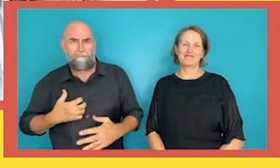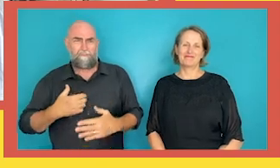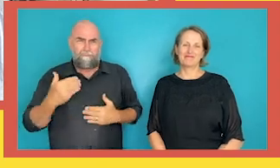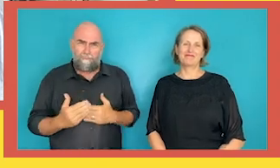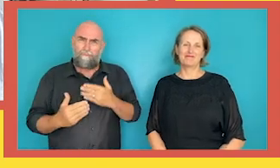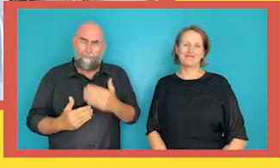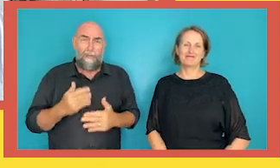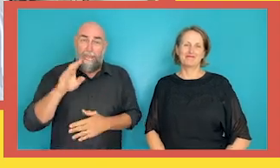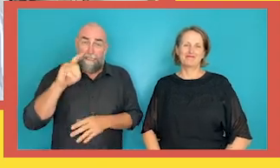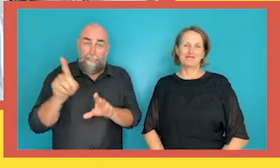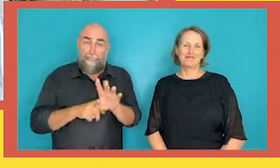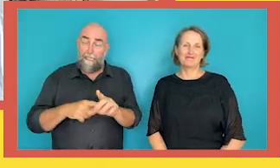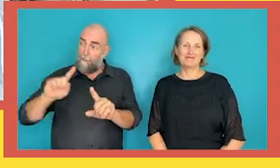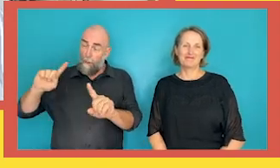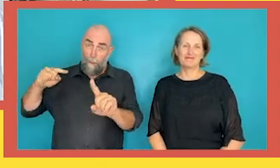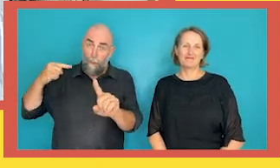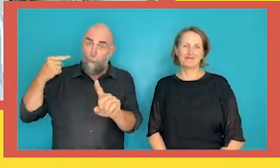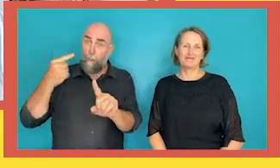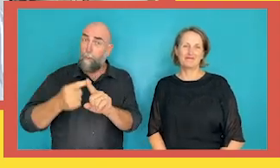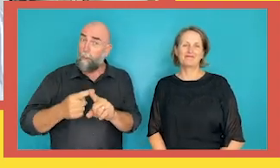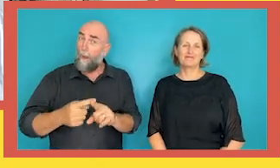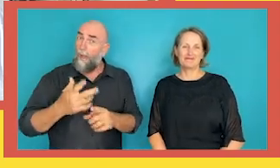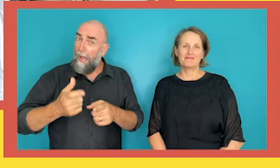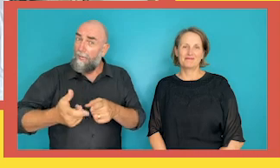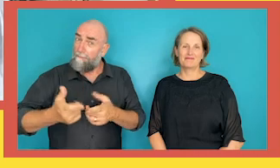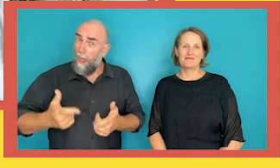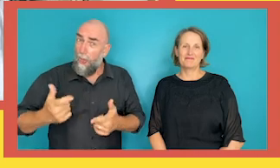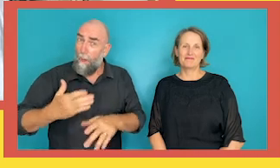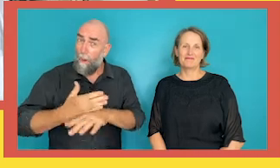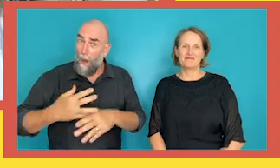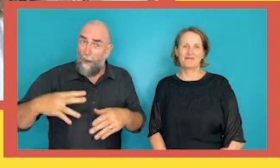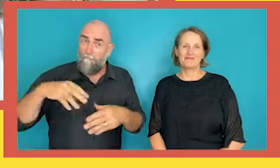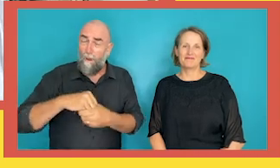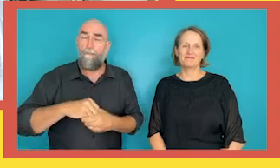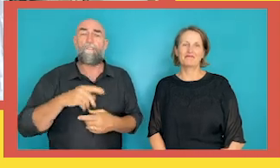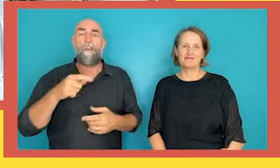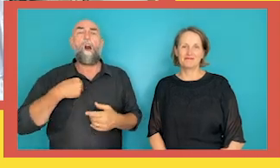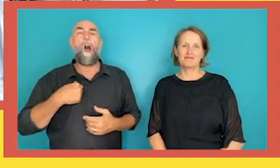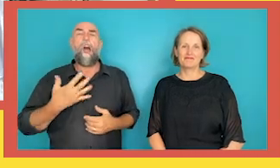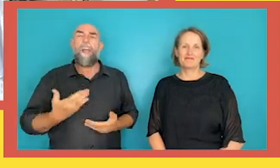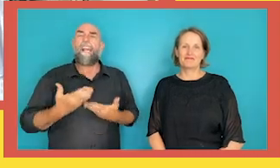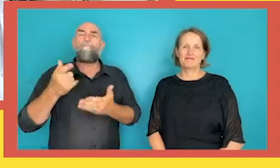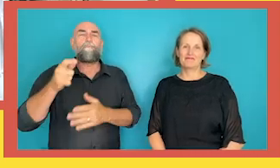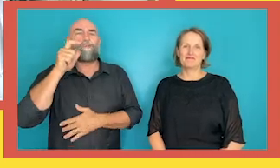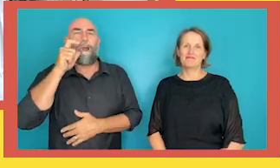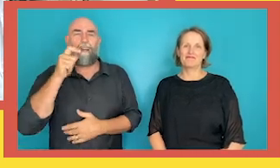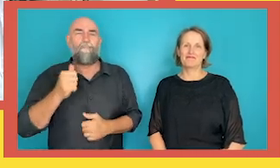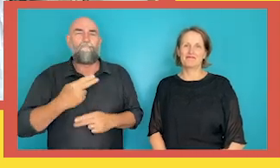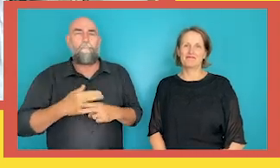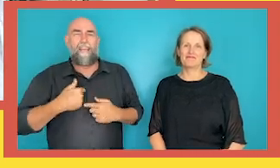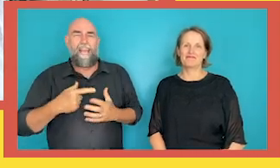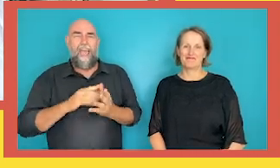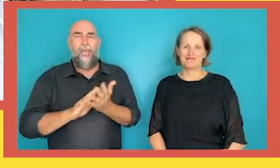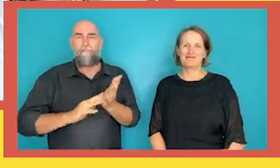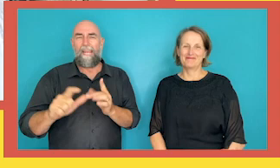and over a decade of swimming, that's hard work as well. So Ahmed Kelly for me, he gets the chocolates for me this year. How about